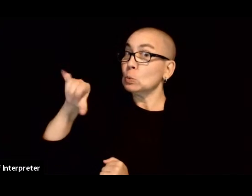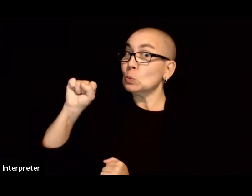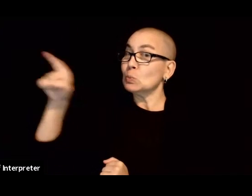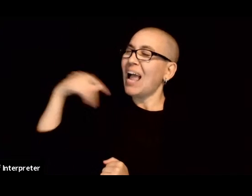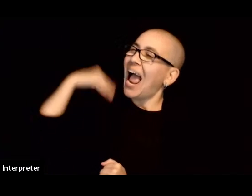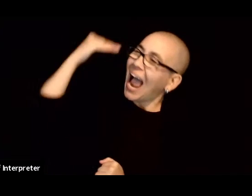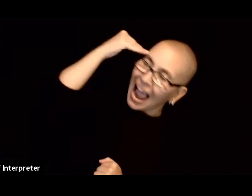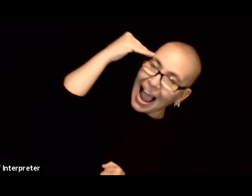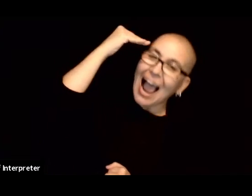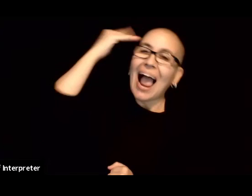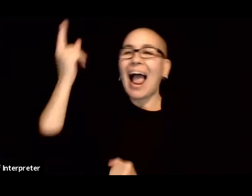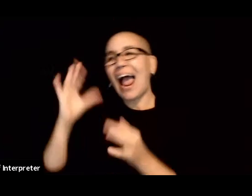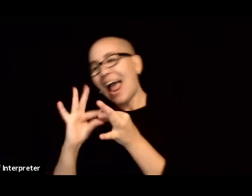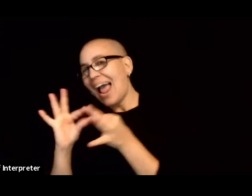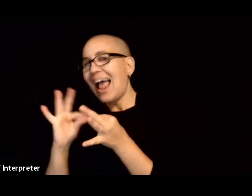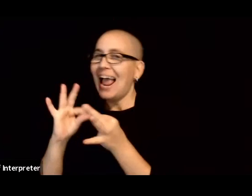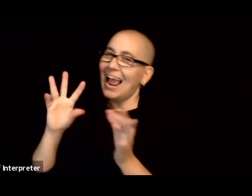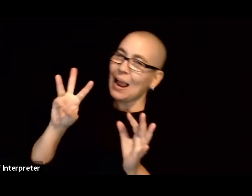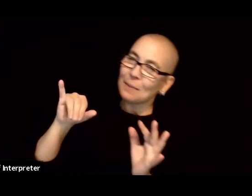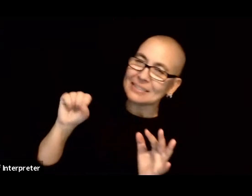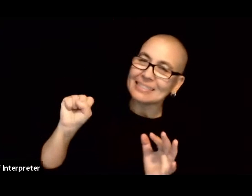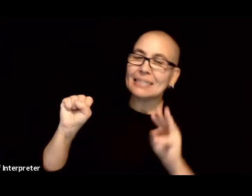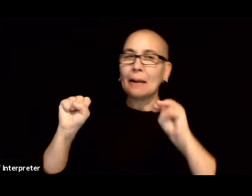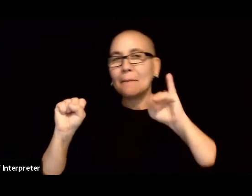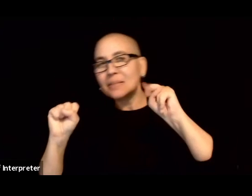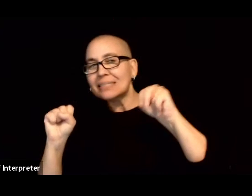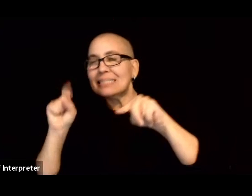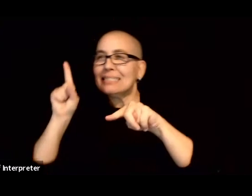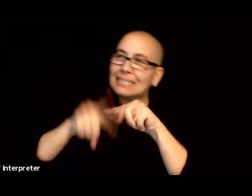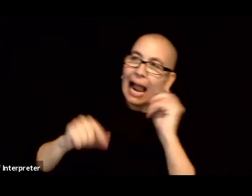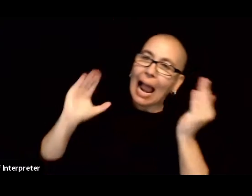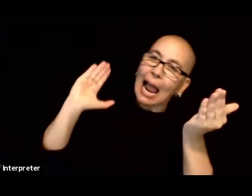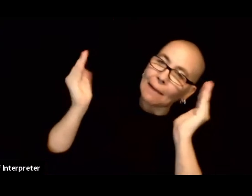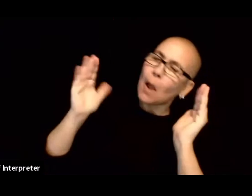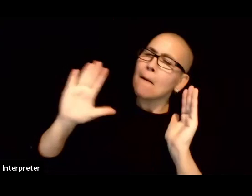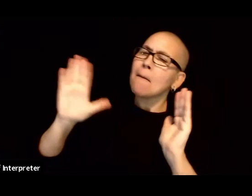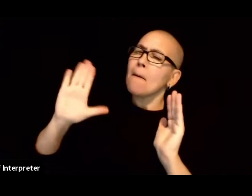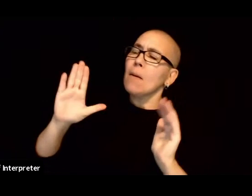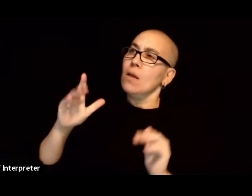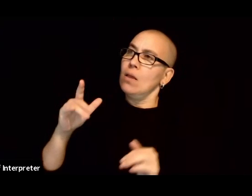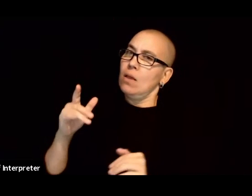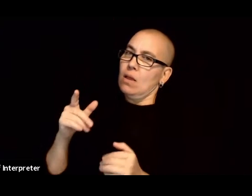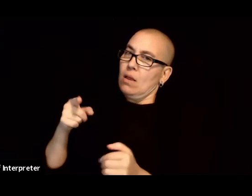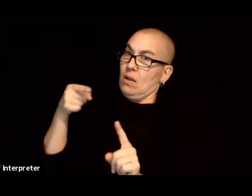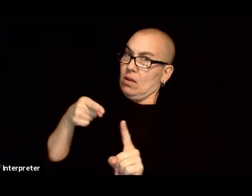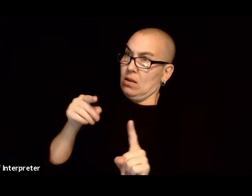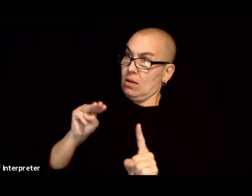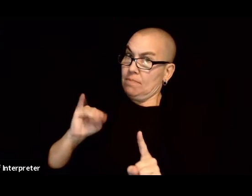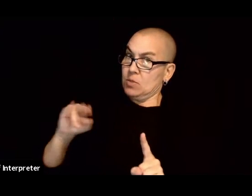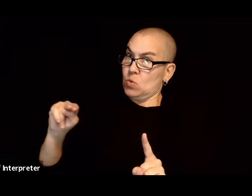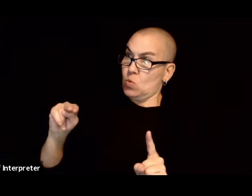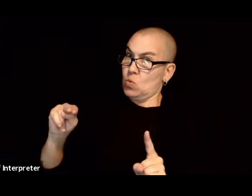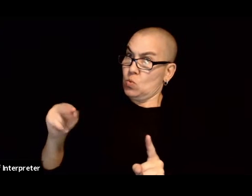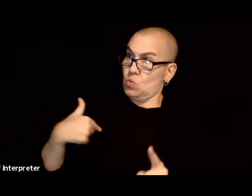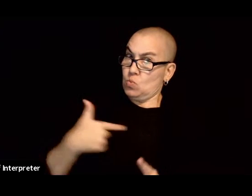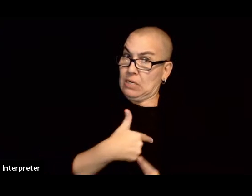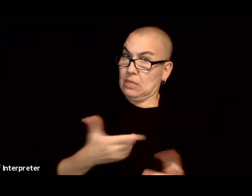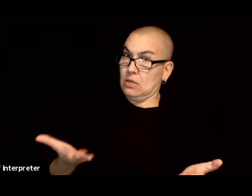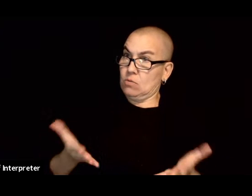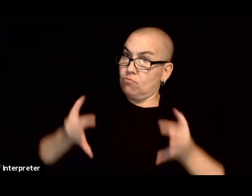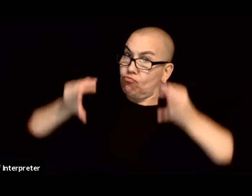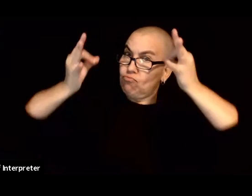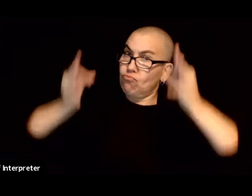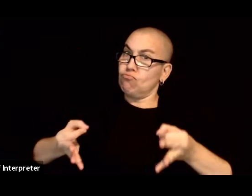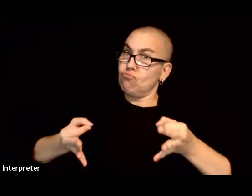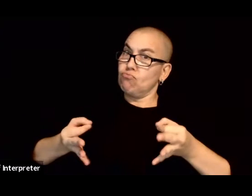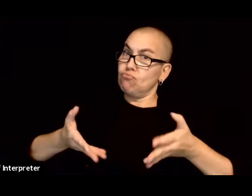for restaurants loosened a little bit here in Minnesota, but today a judge in Wisconsin upheld the governor's order